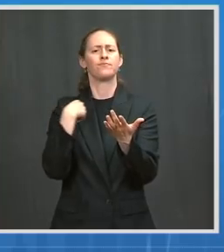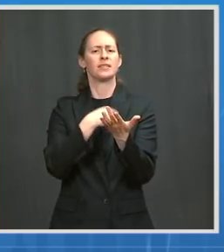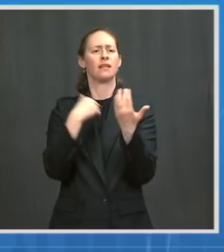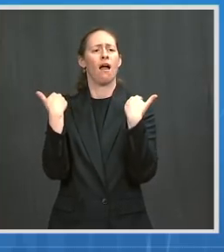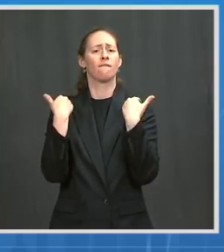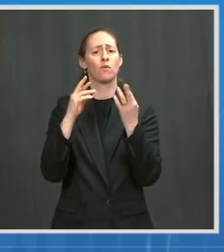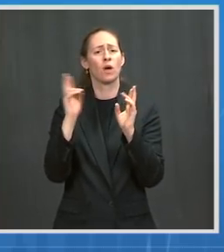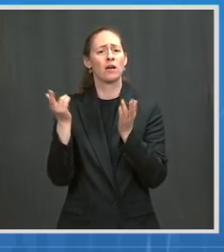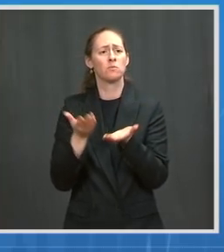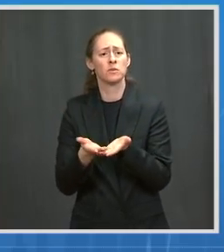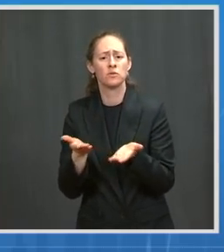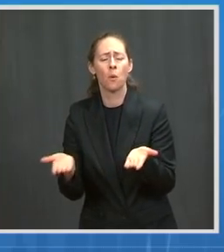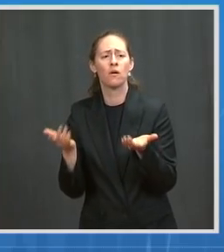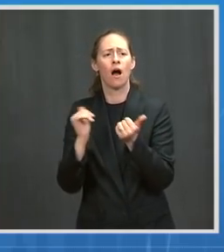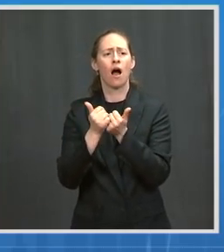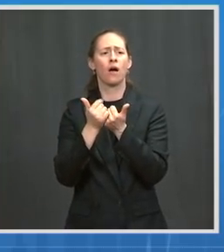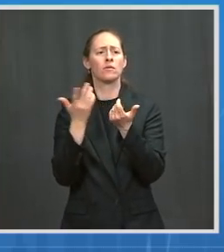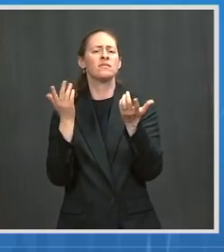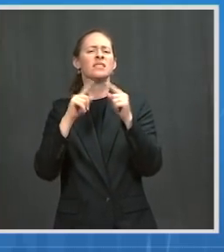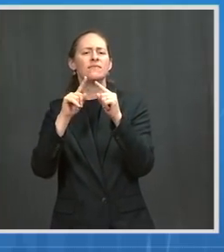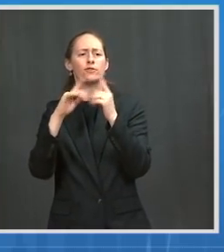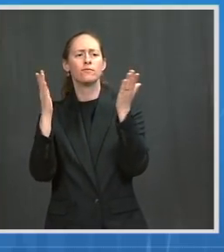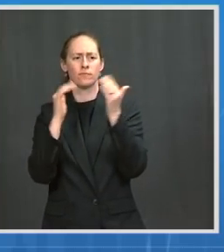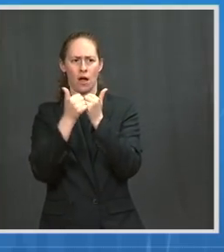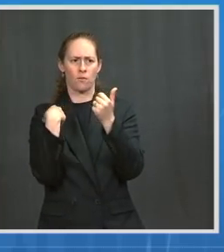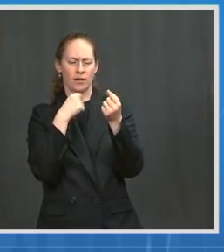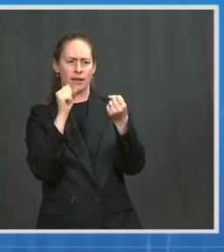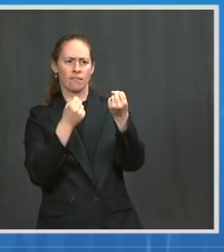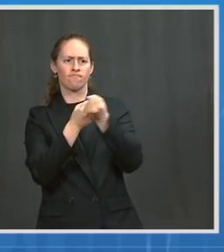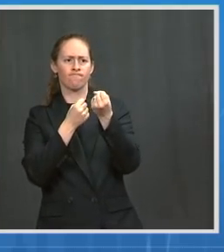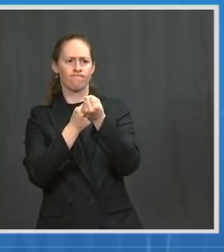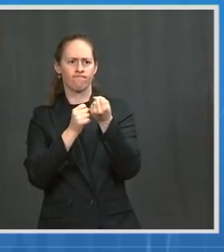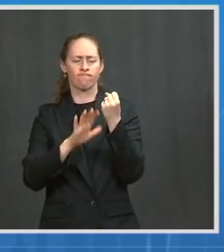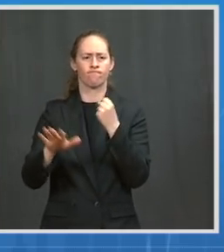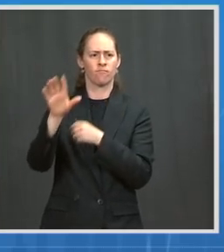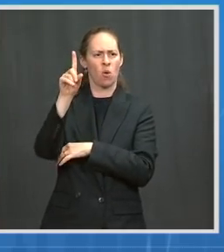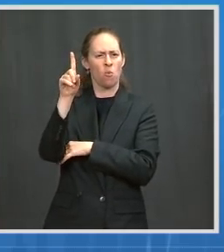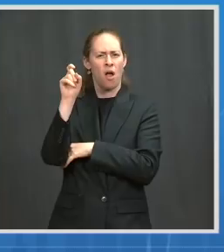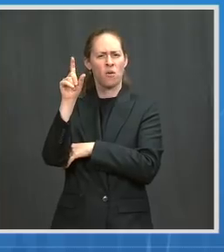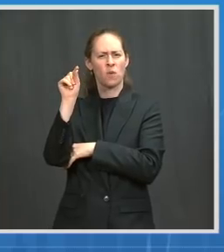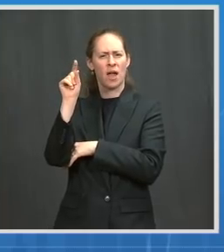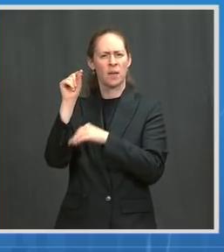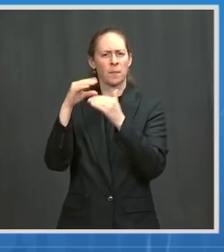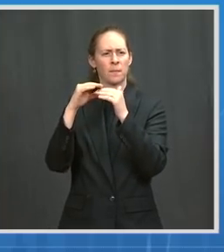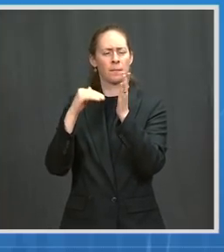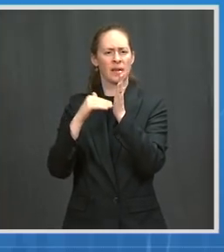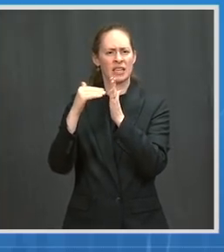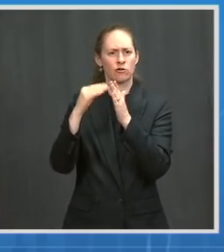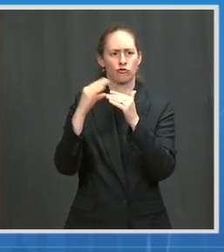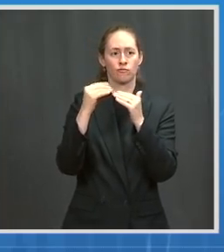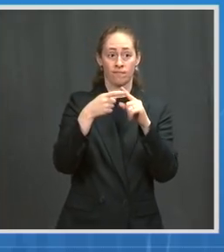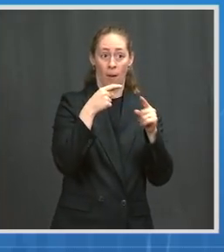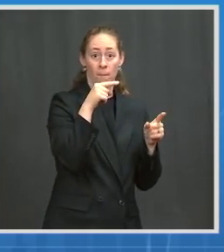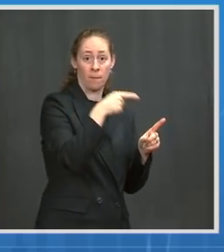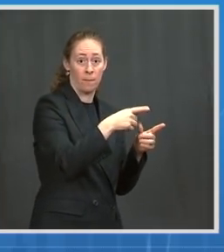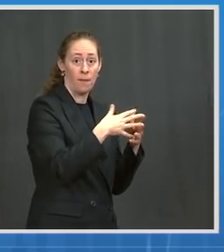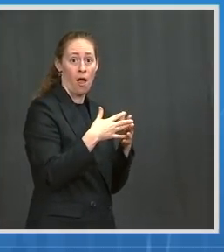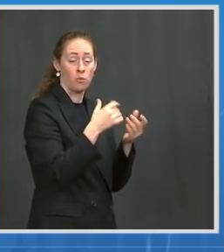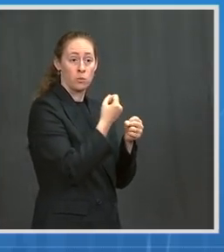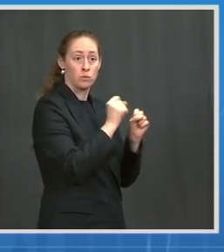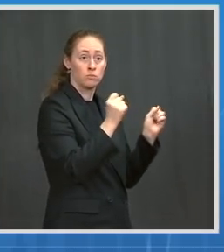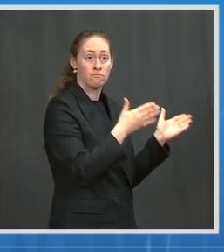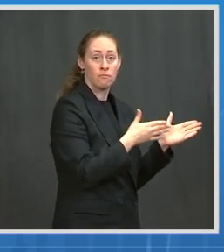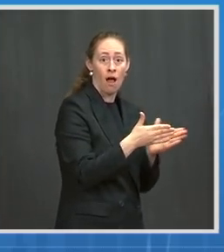secured $120 million in funding through the American Rescue Plan. This funding will support an expansion